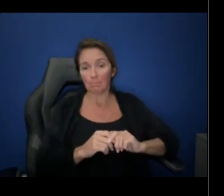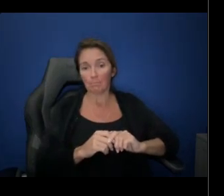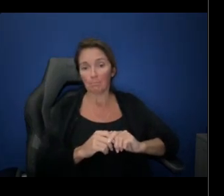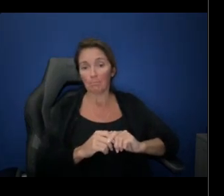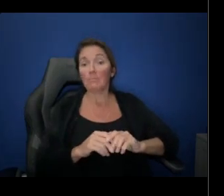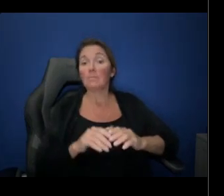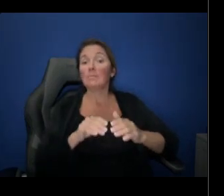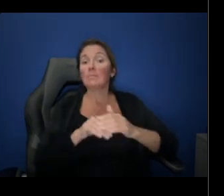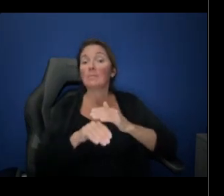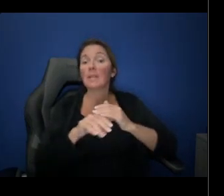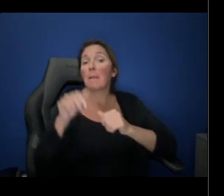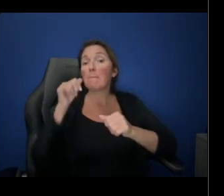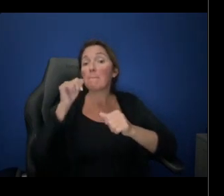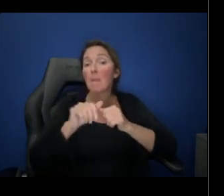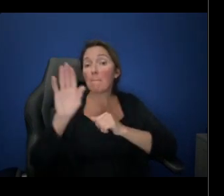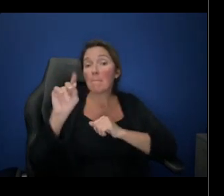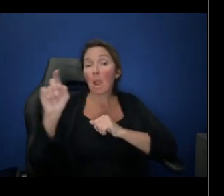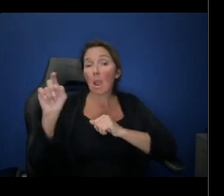Accessible mailboxes.